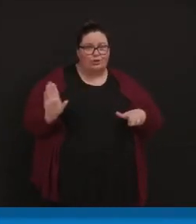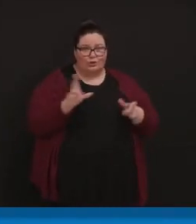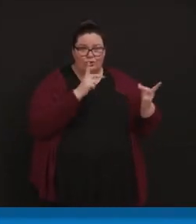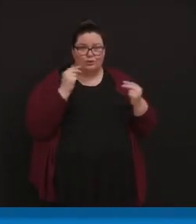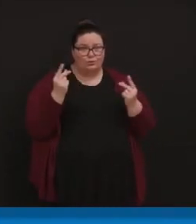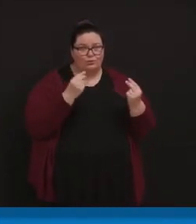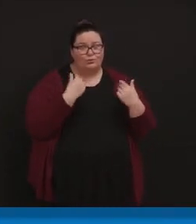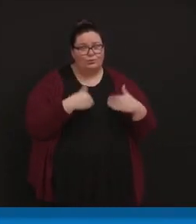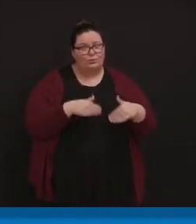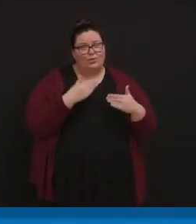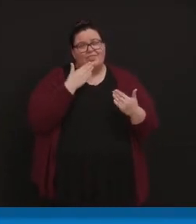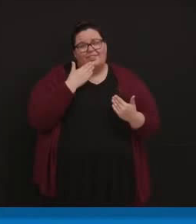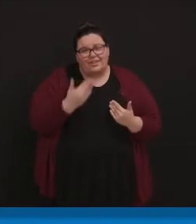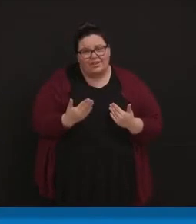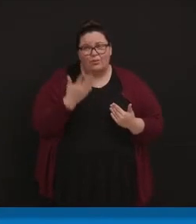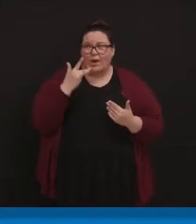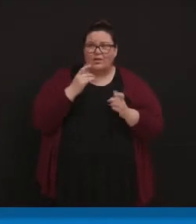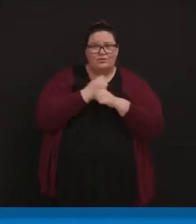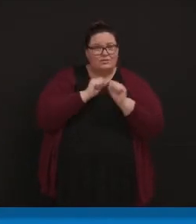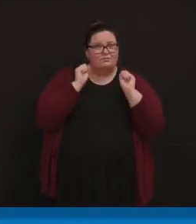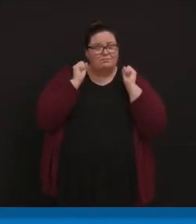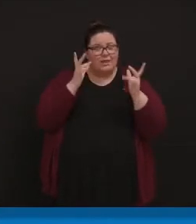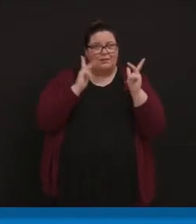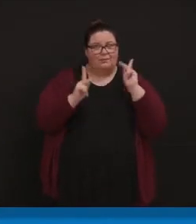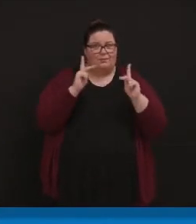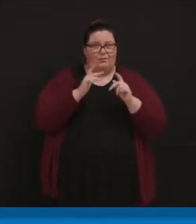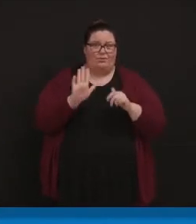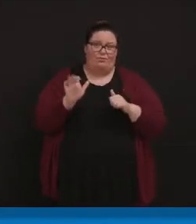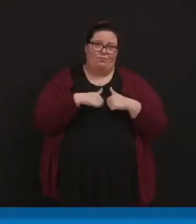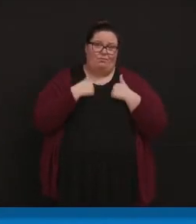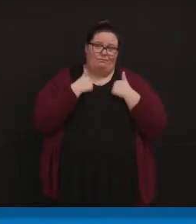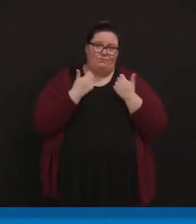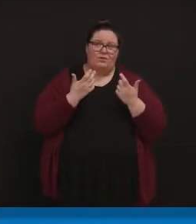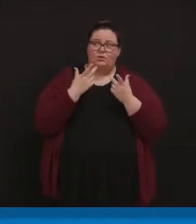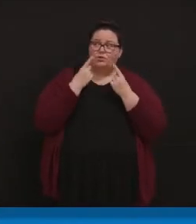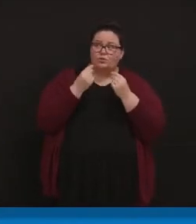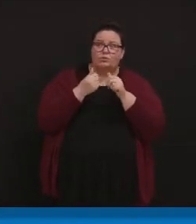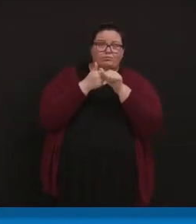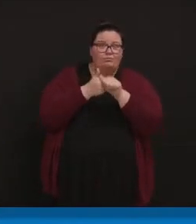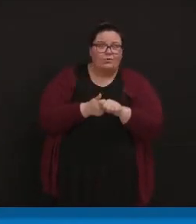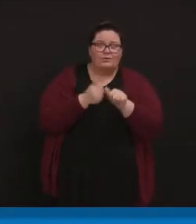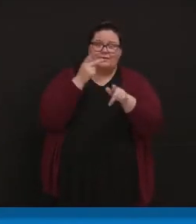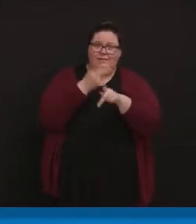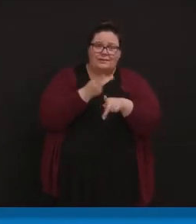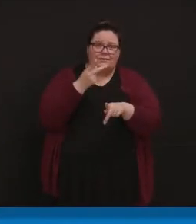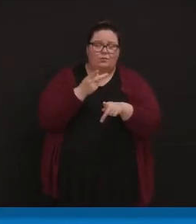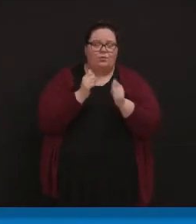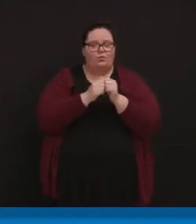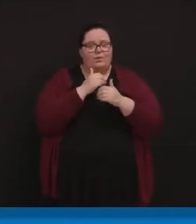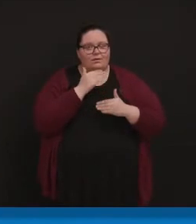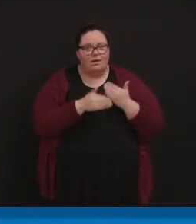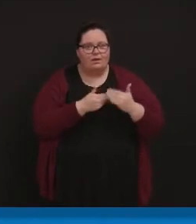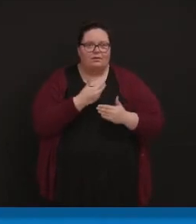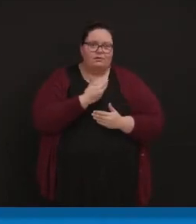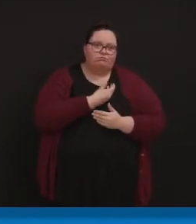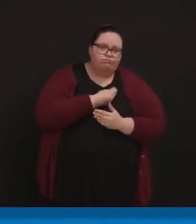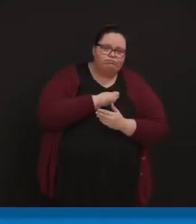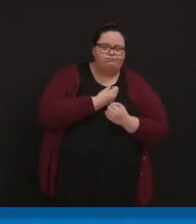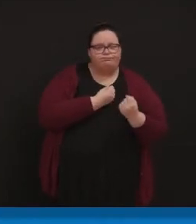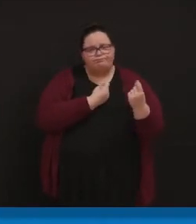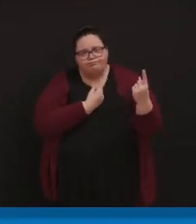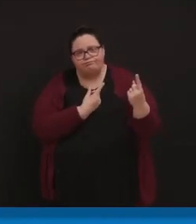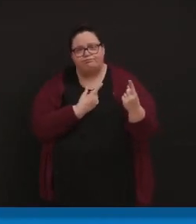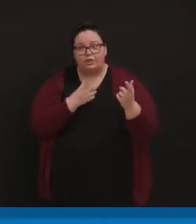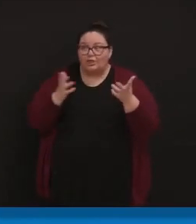heroic because lives are being saved. Please keep doing what you have been doing. Please, with kindness, with empathy, encourage your